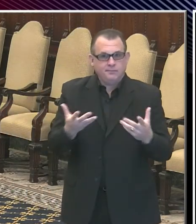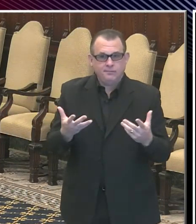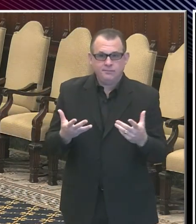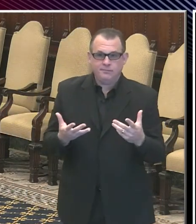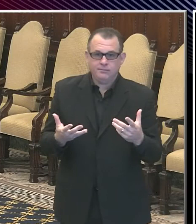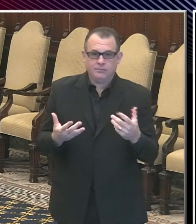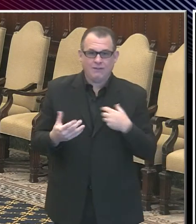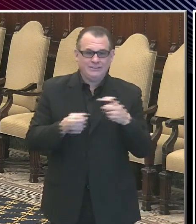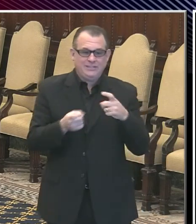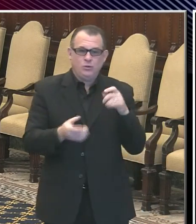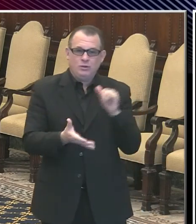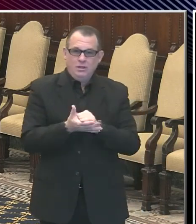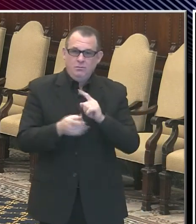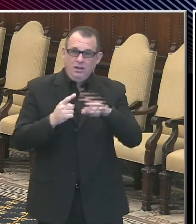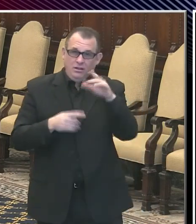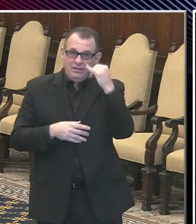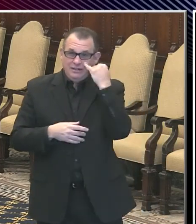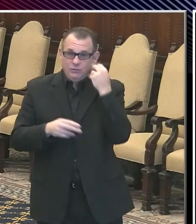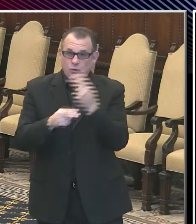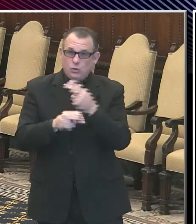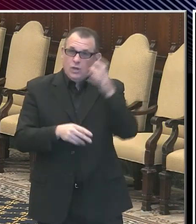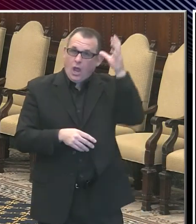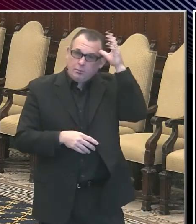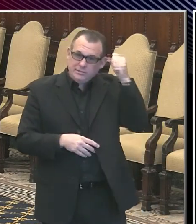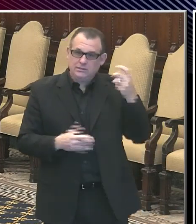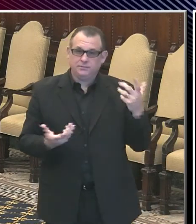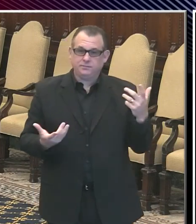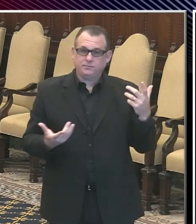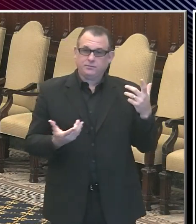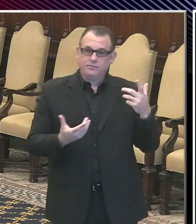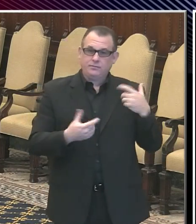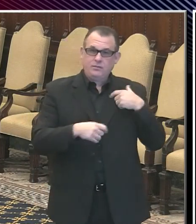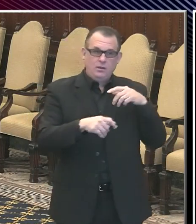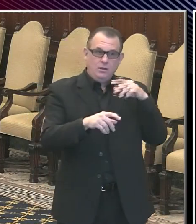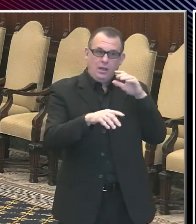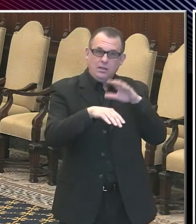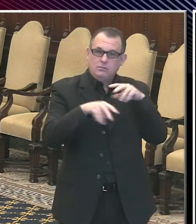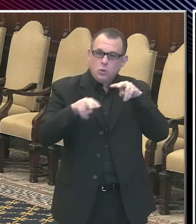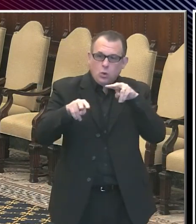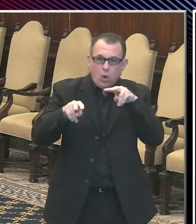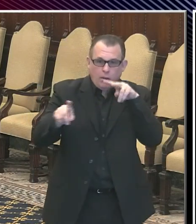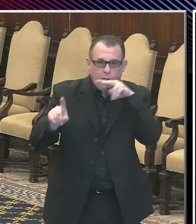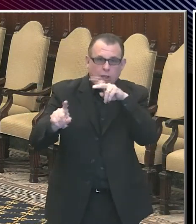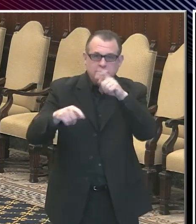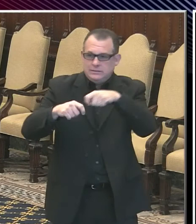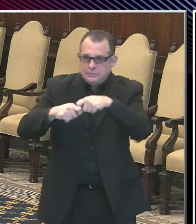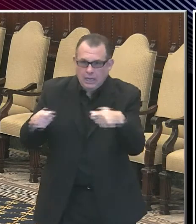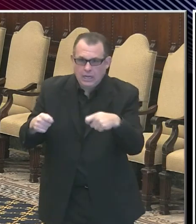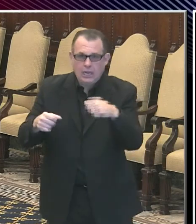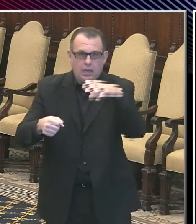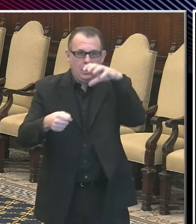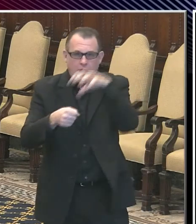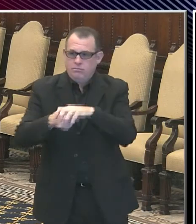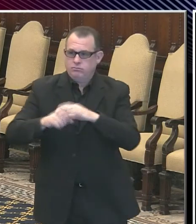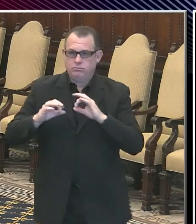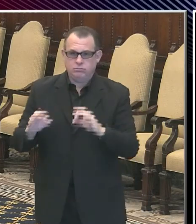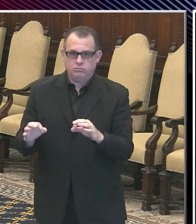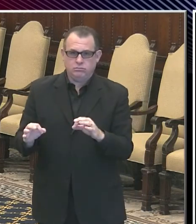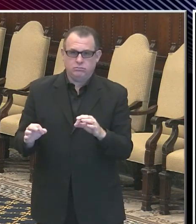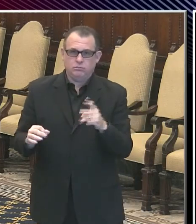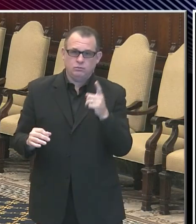think if you use common sense and caution, make sure the bags are secure, make sure they're not overflowing, put